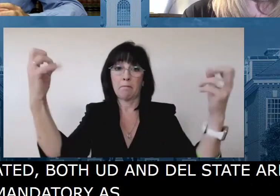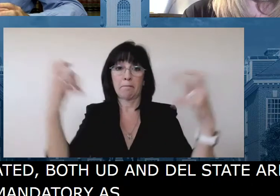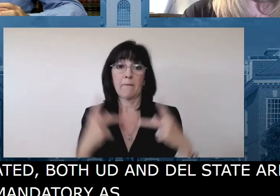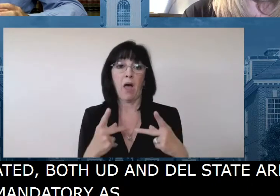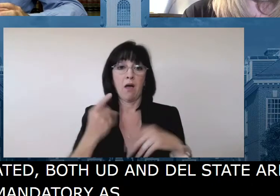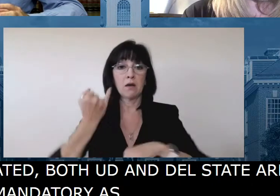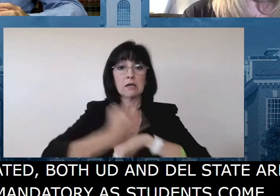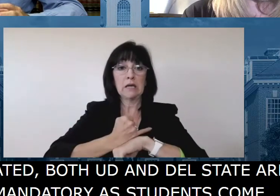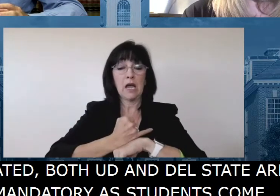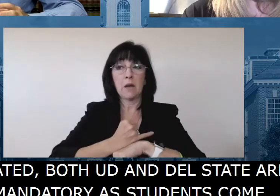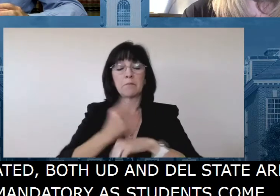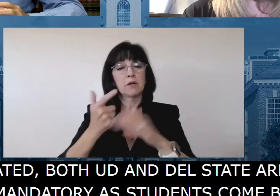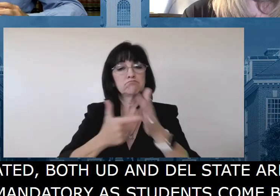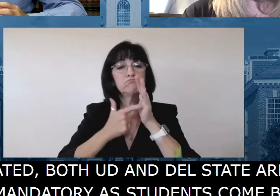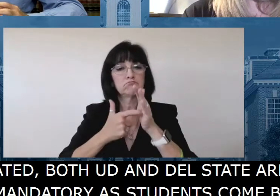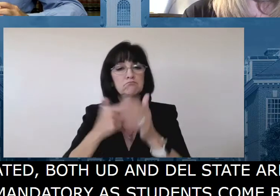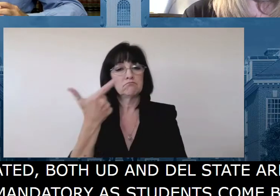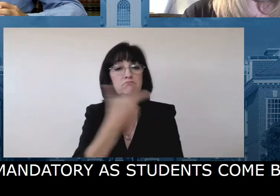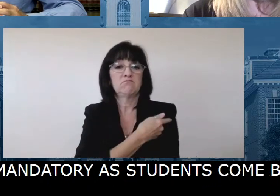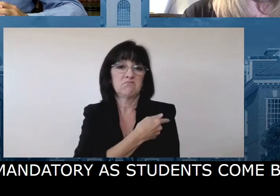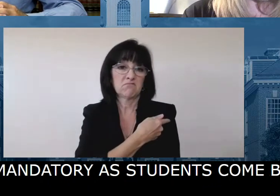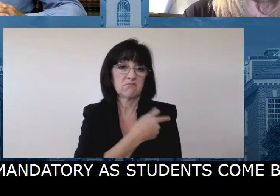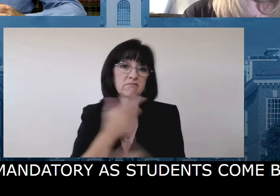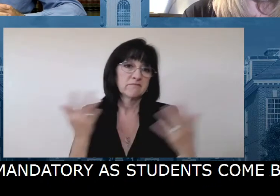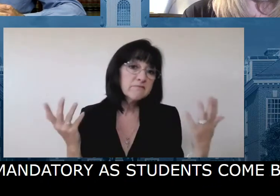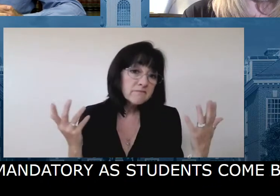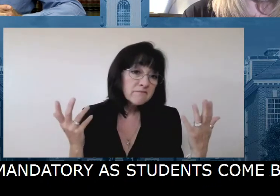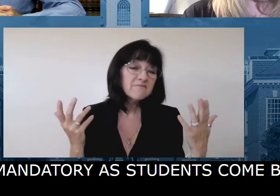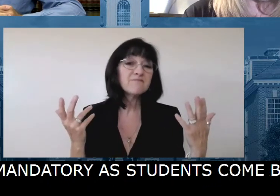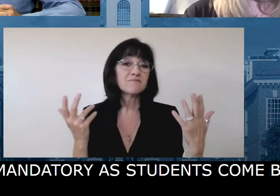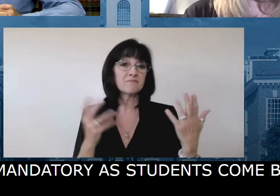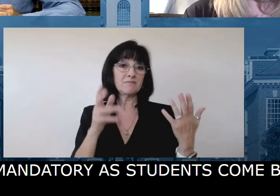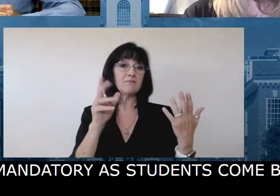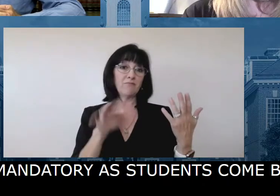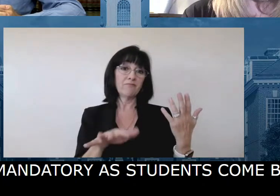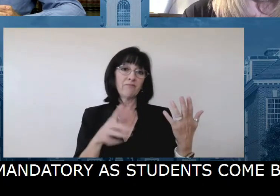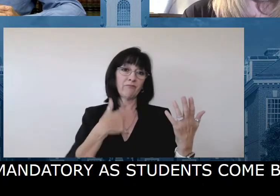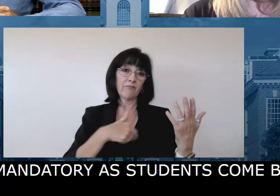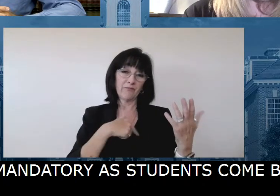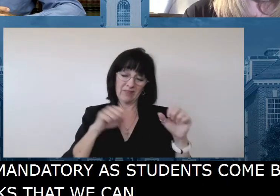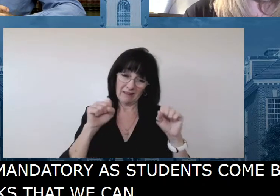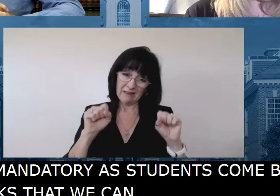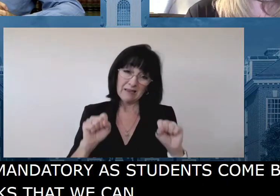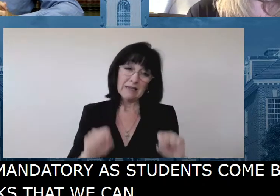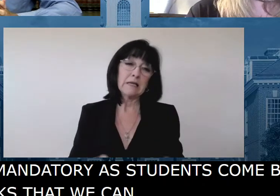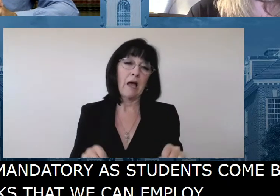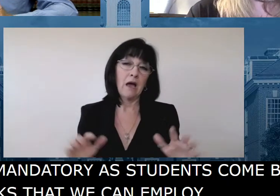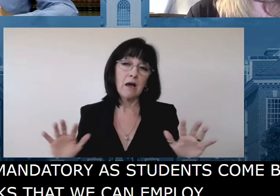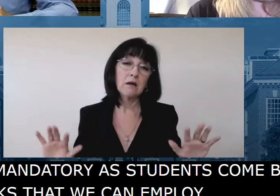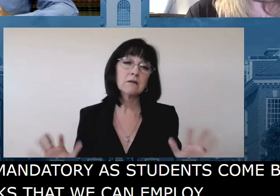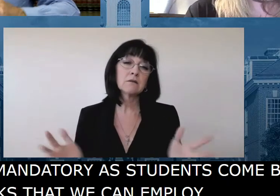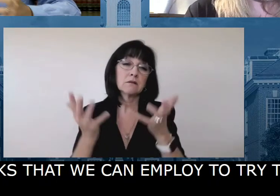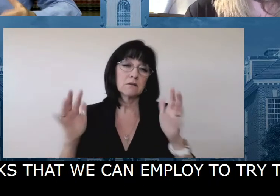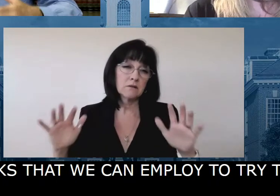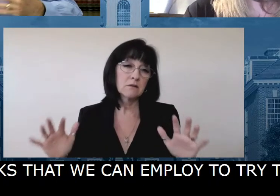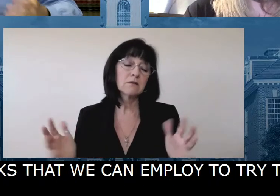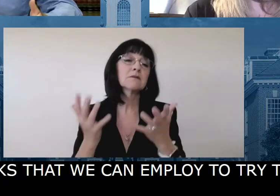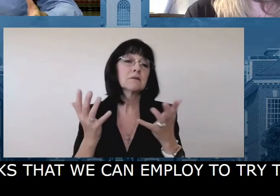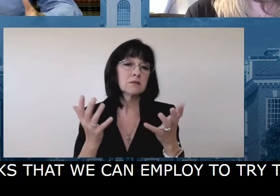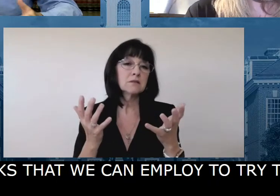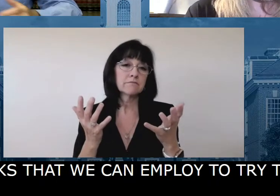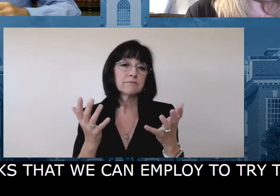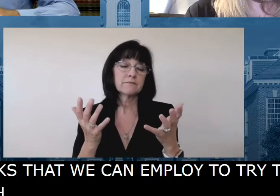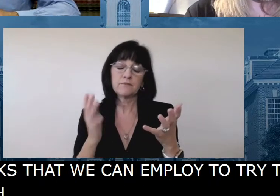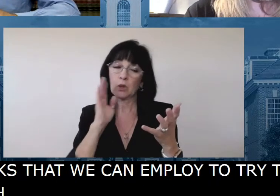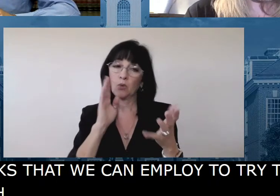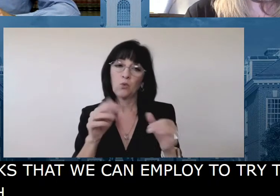And so those are folks that we can, employ to try to get the message out, but we need to, and we will continue